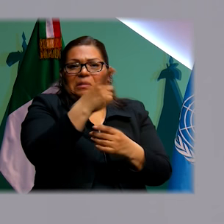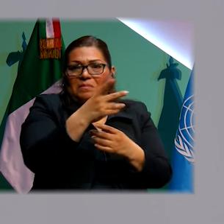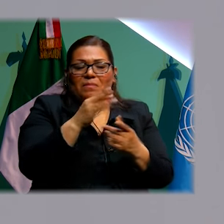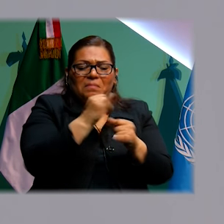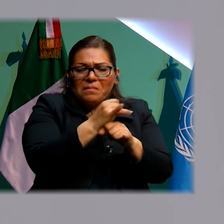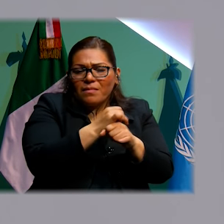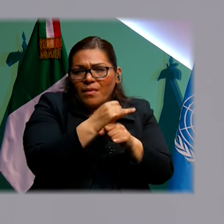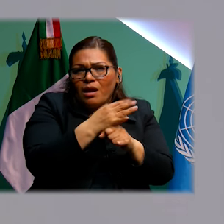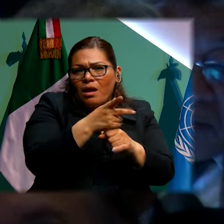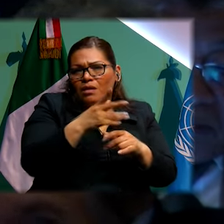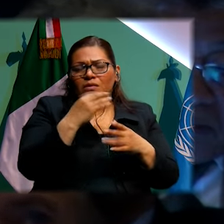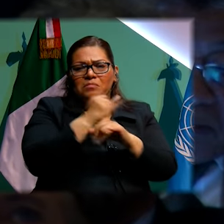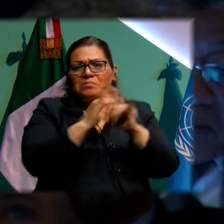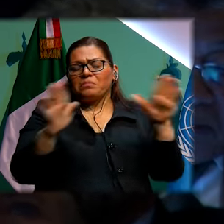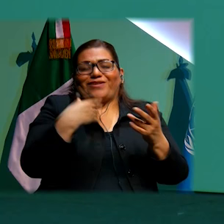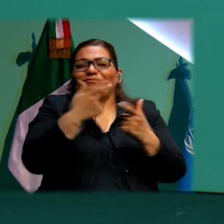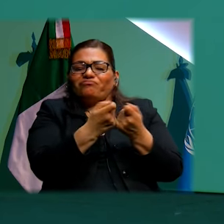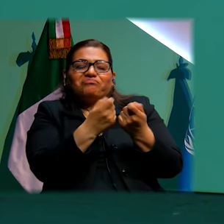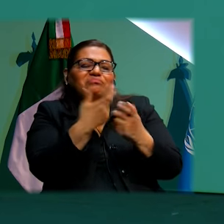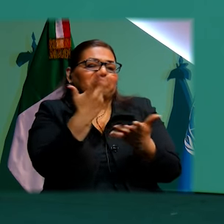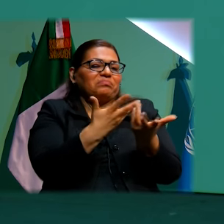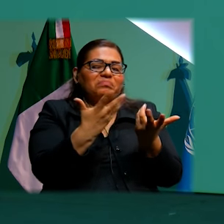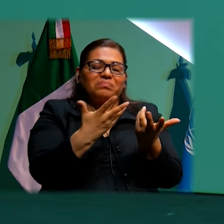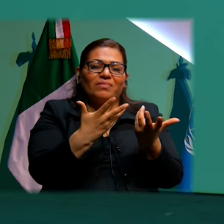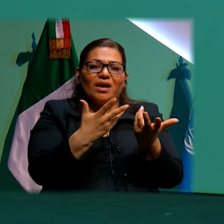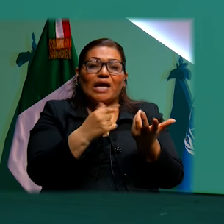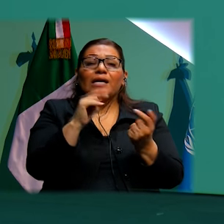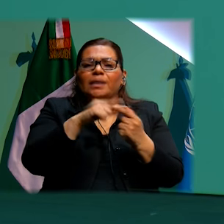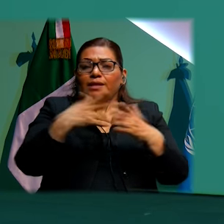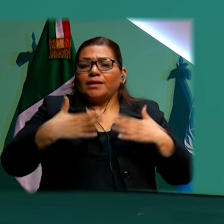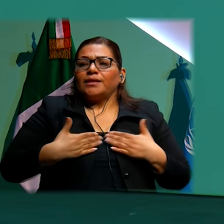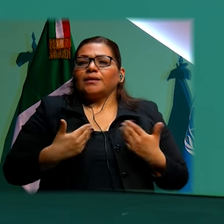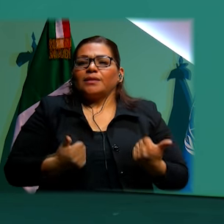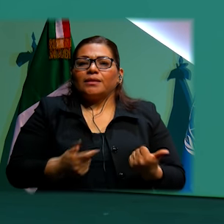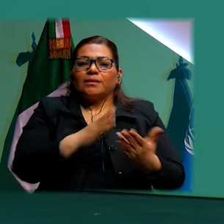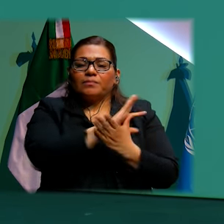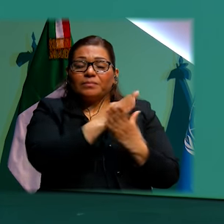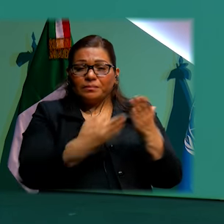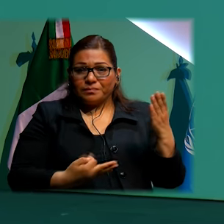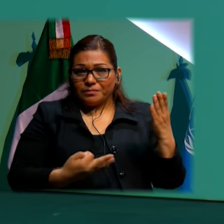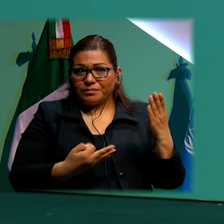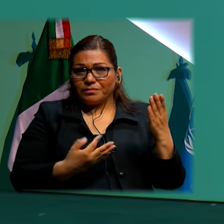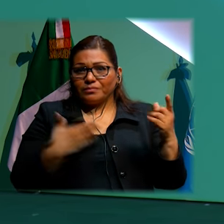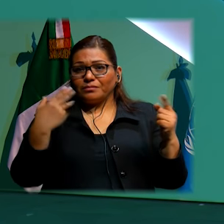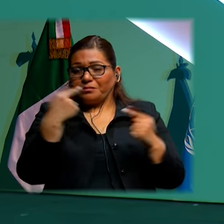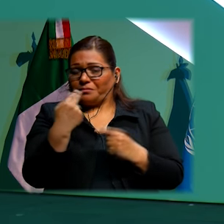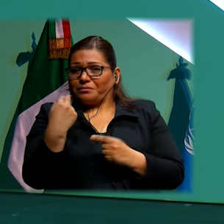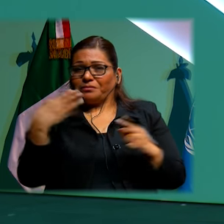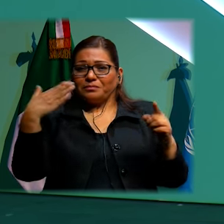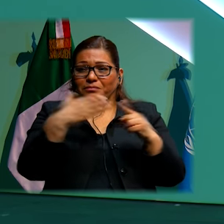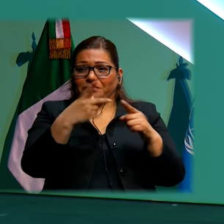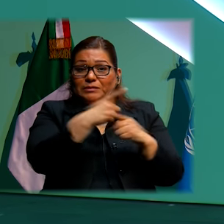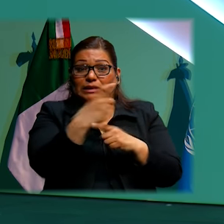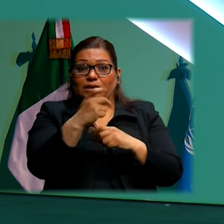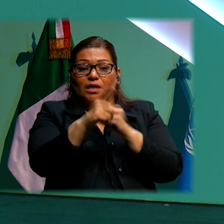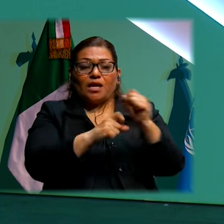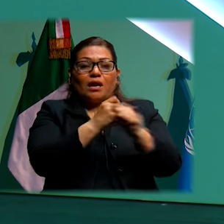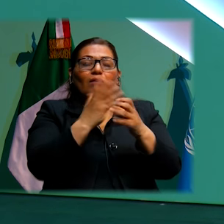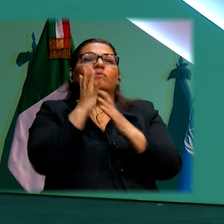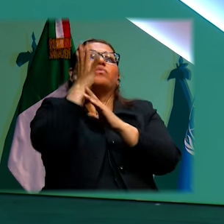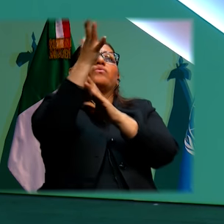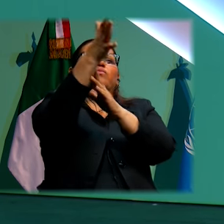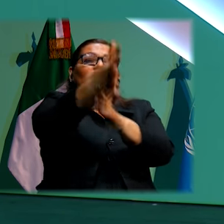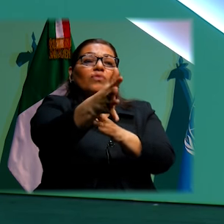effects, harmful potential side effects. What happens if 100 years from now, the software that created that